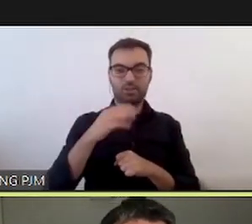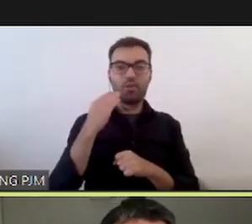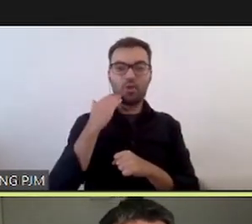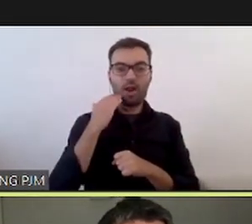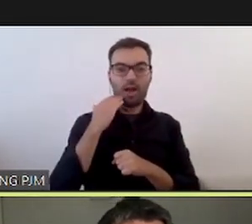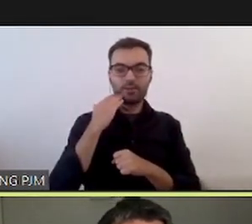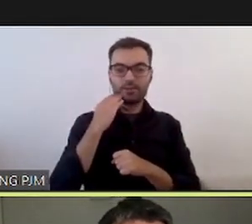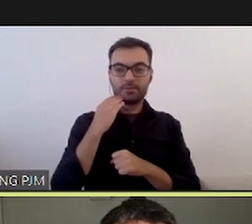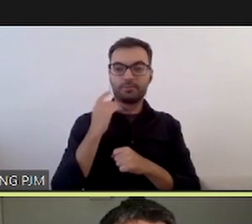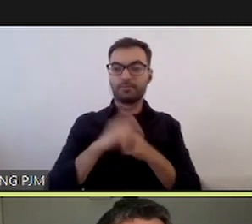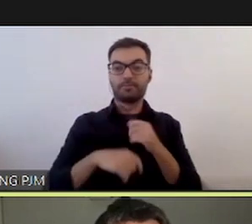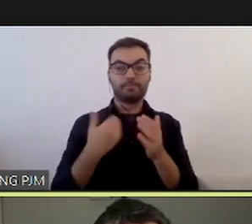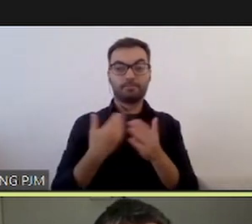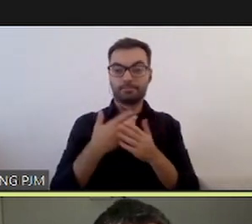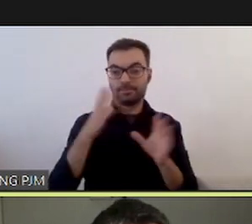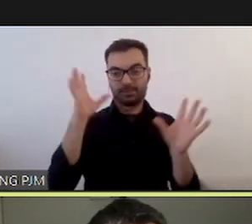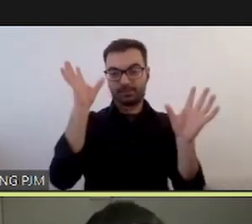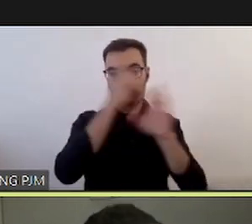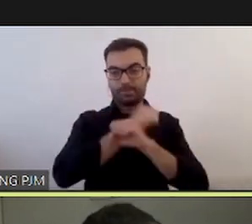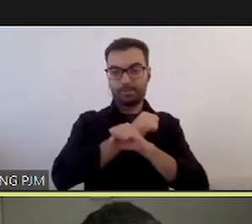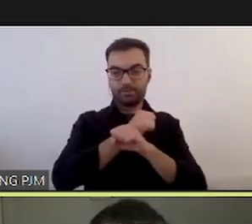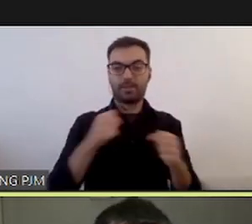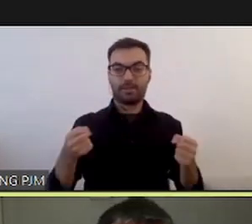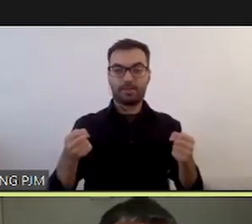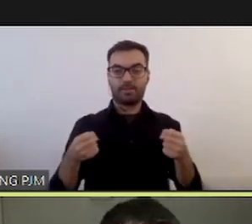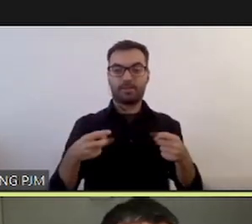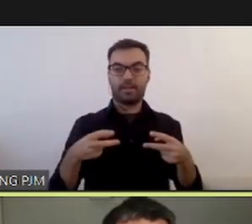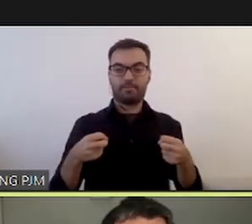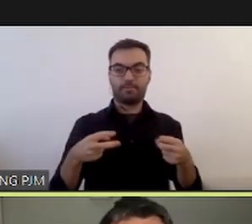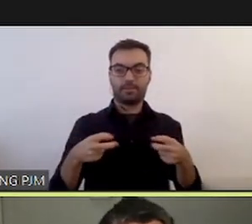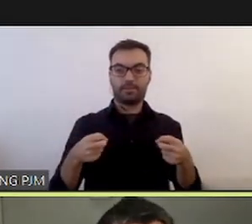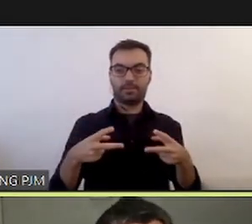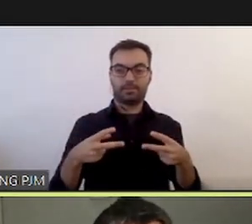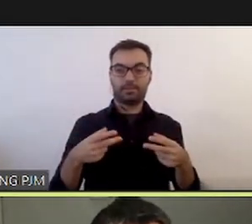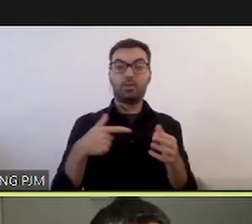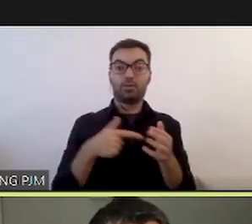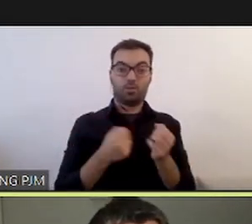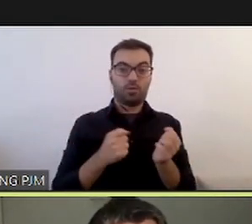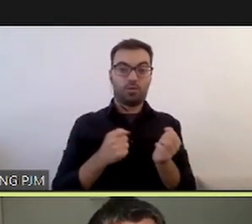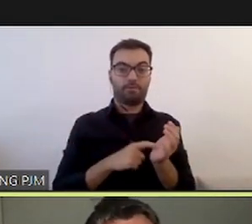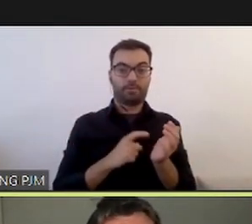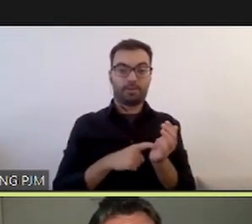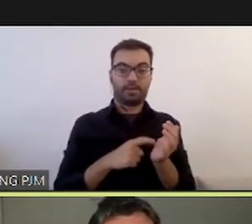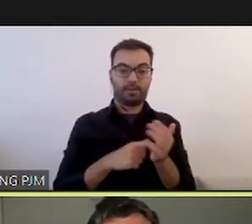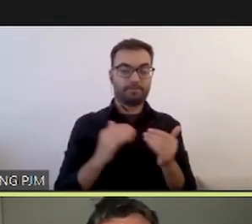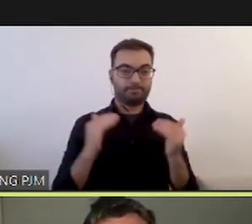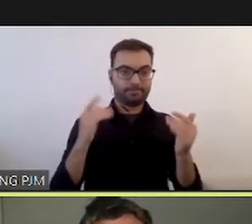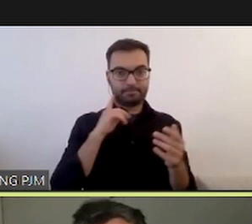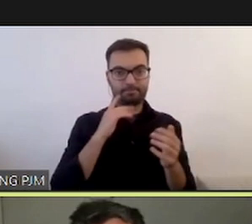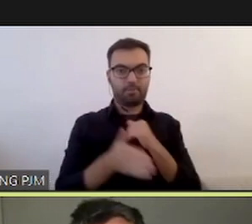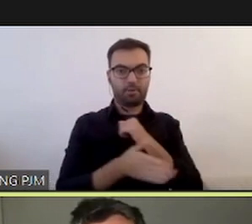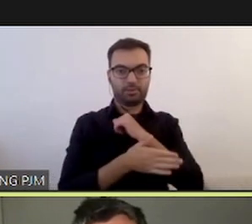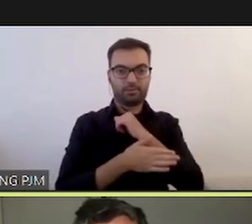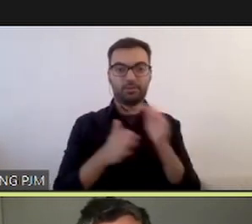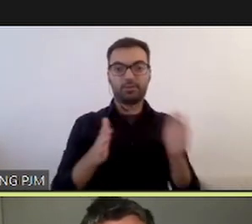$700,000 because he forgot to put the subtitles, which are one of the requirements of the accessibility. On the